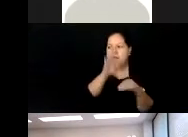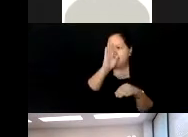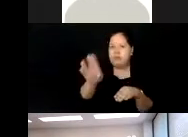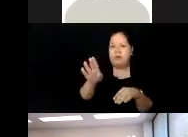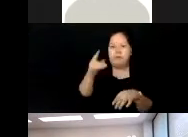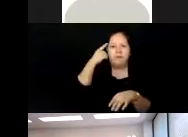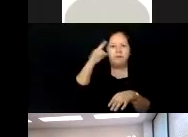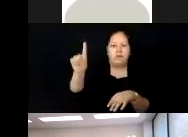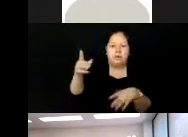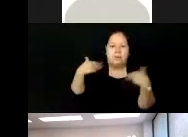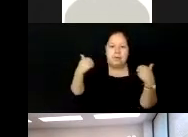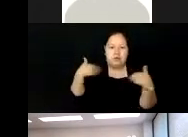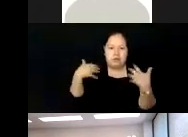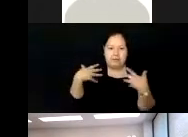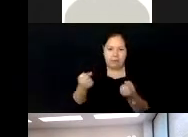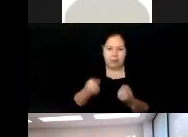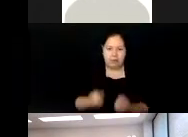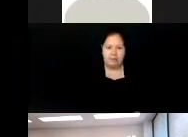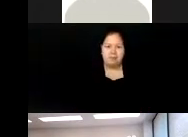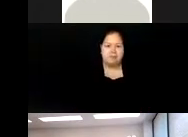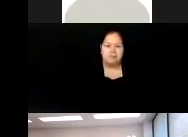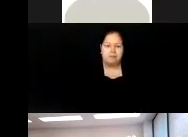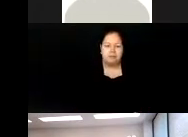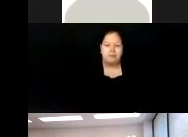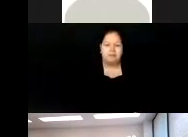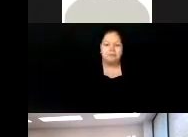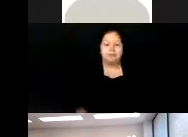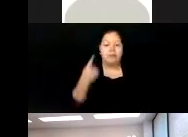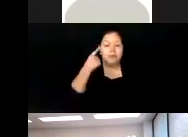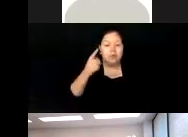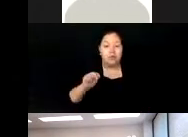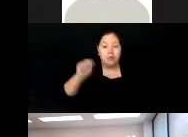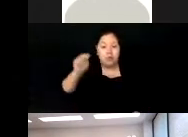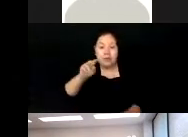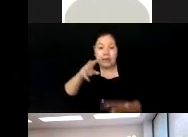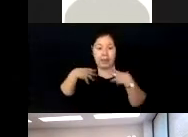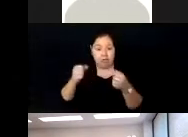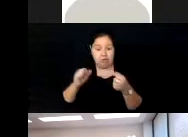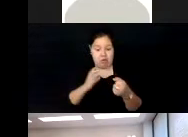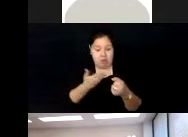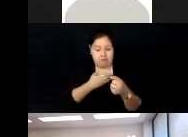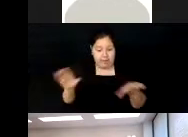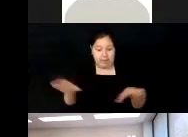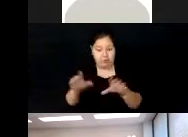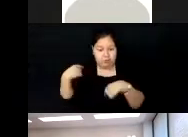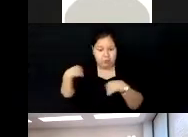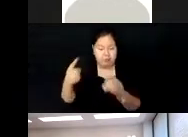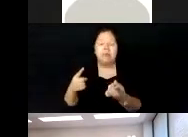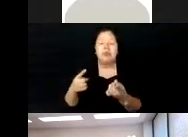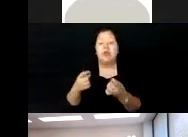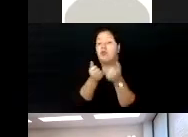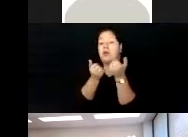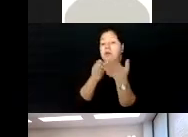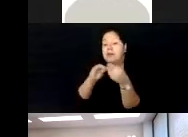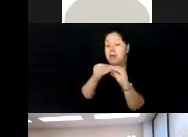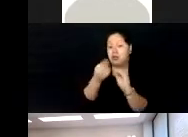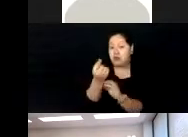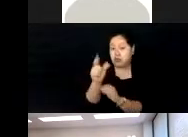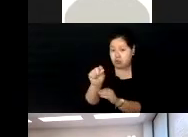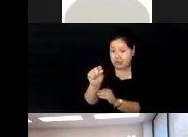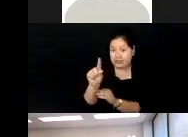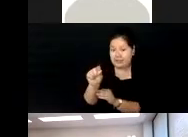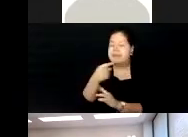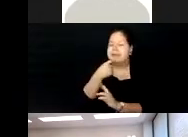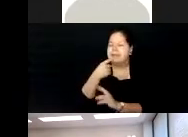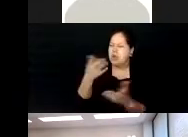Health. In terms of Northern Health response, recommendation 20, for example, calls for a renewed